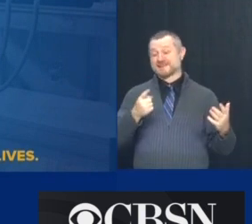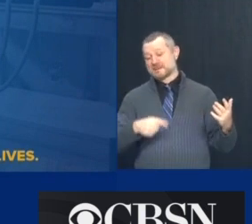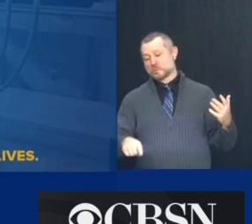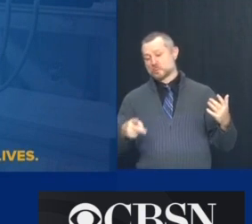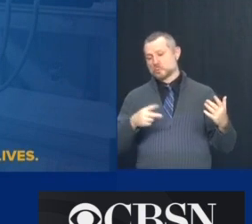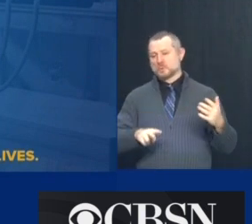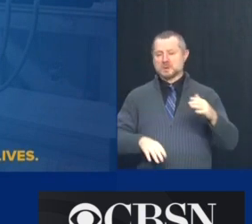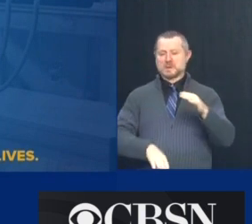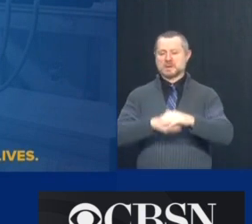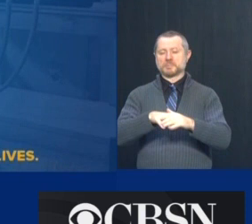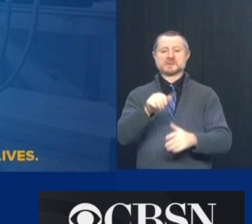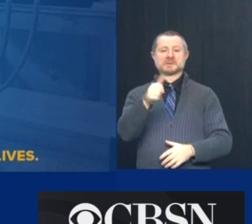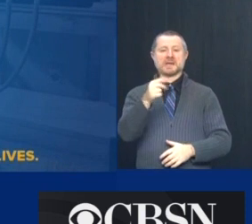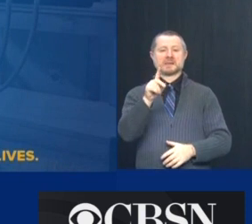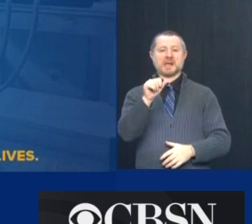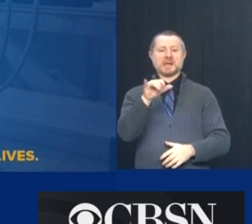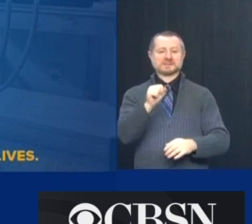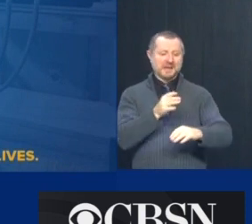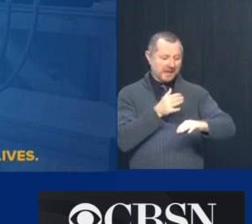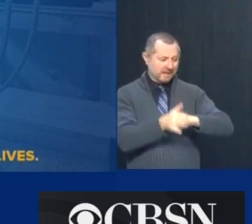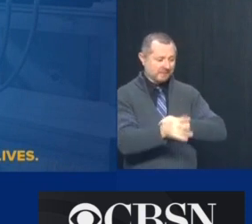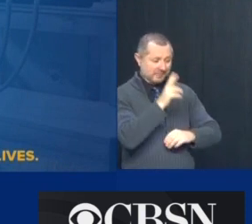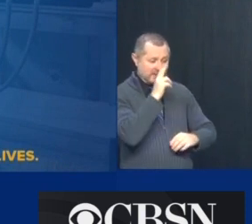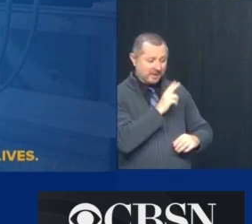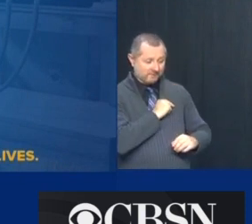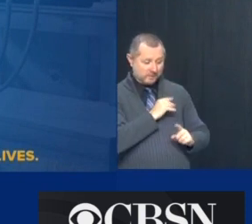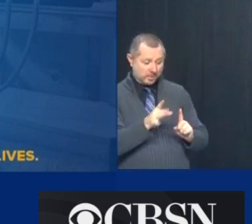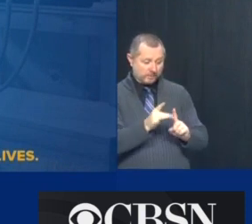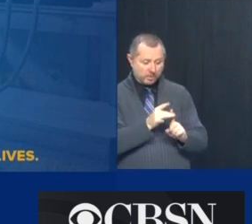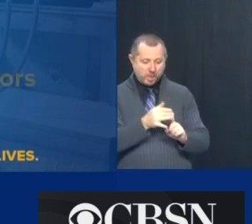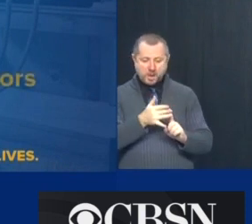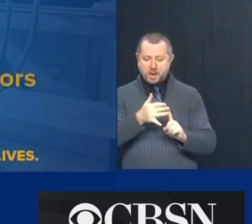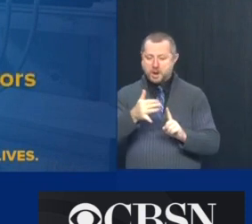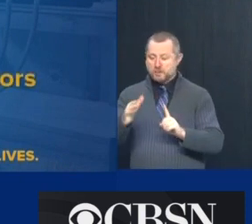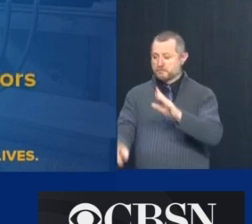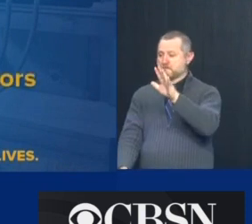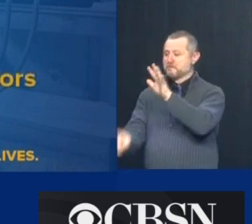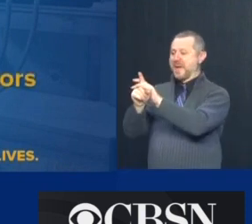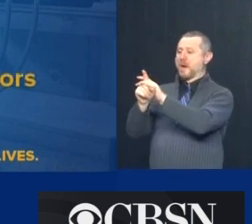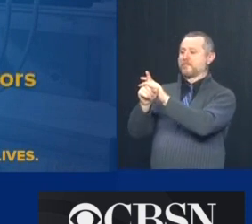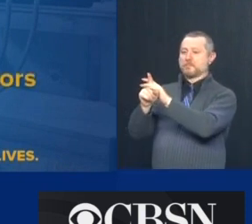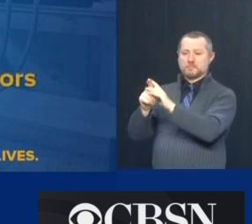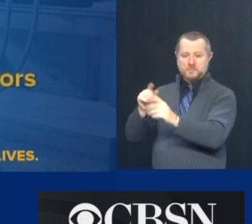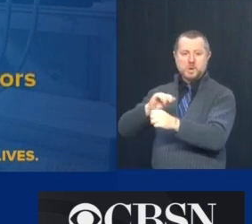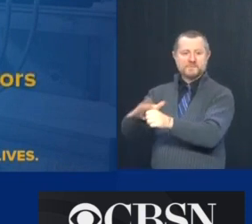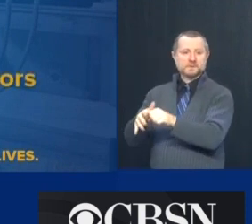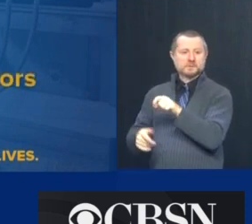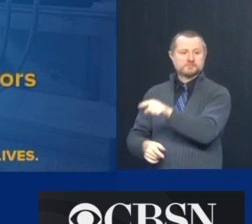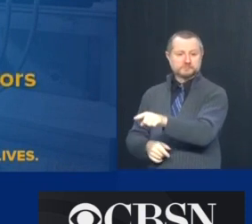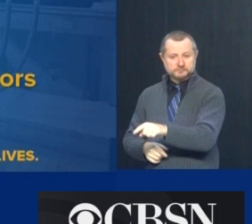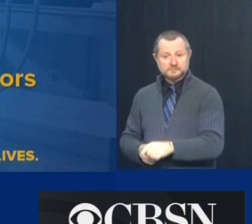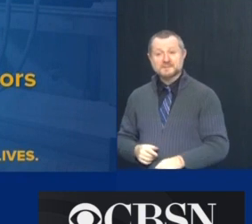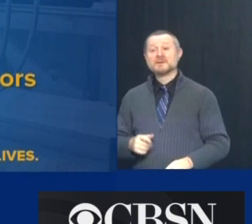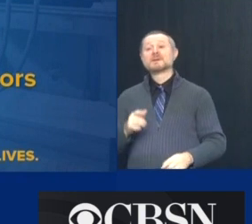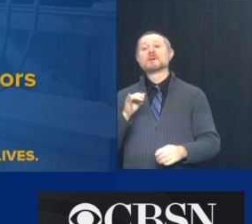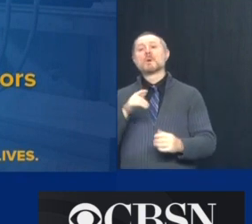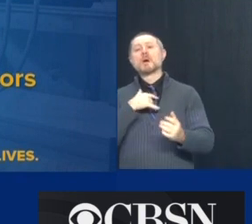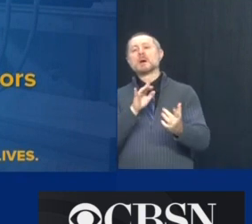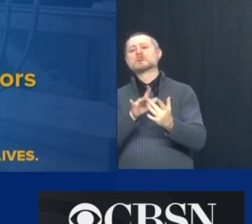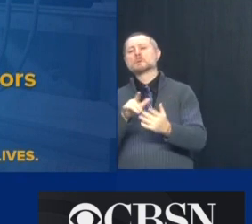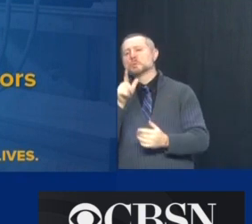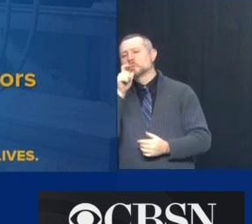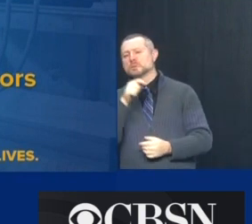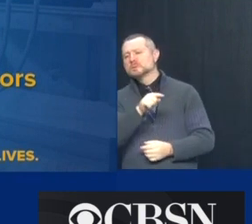lag before we see that number come to effect. We're also talking to the hospital administrators across the